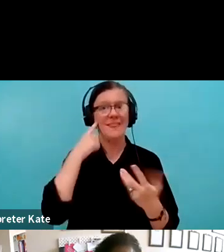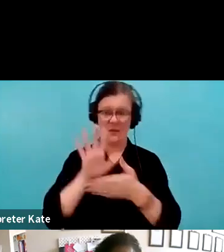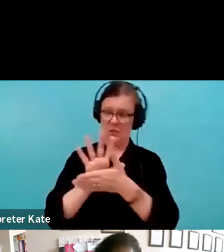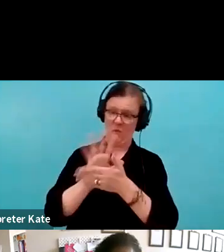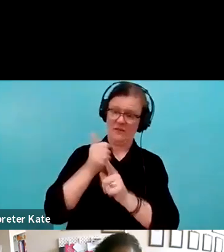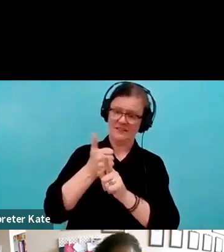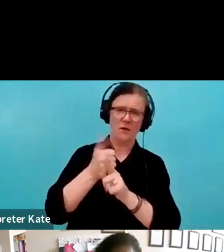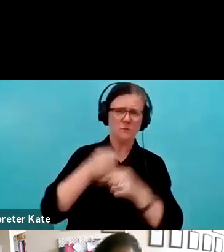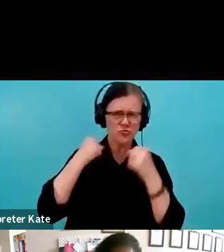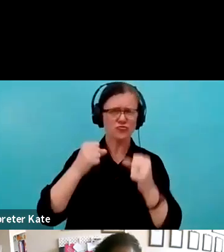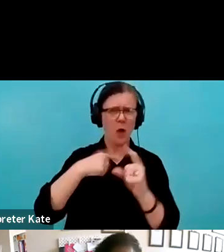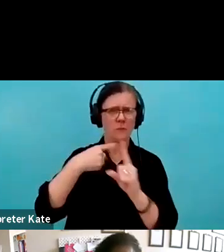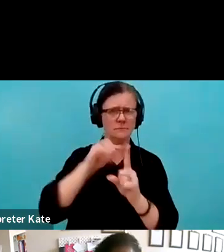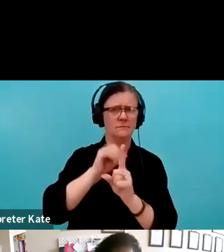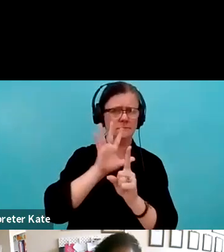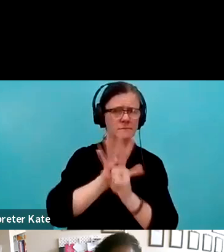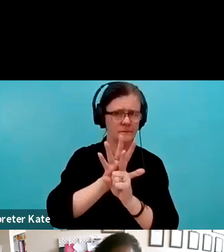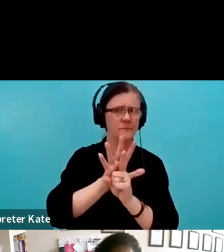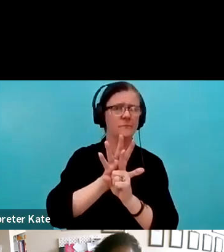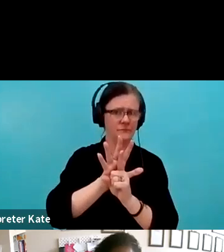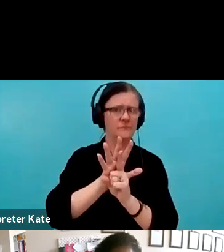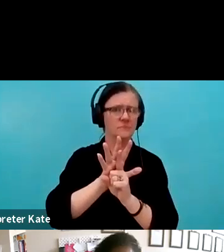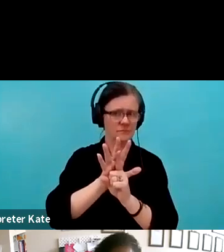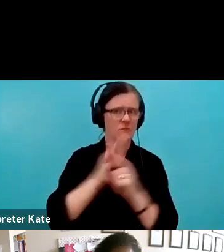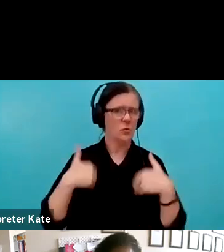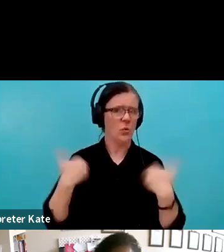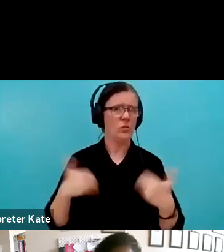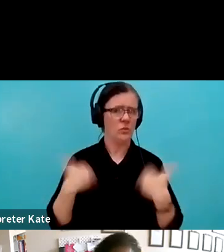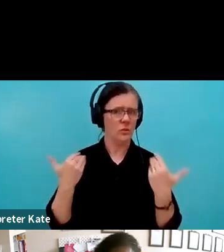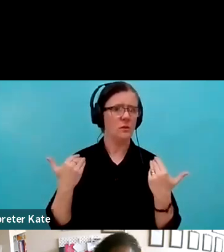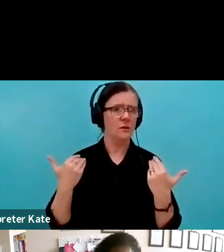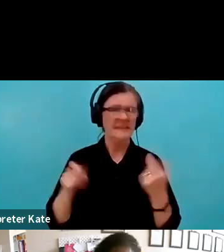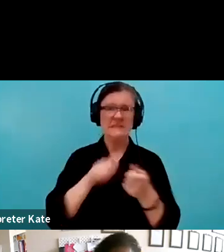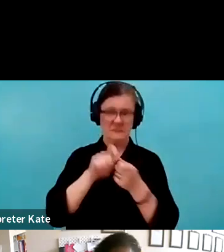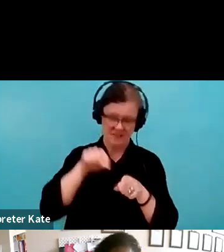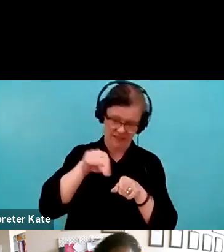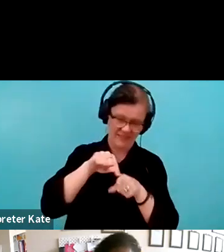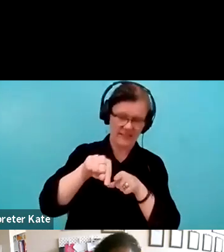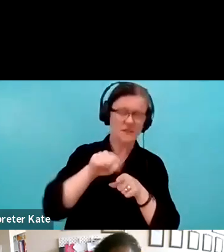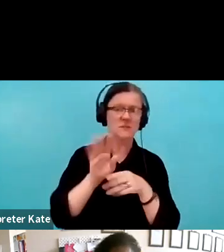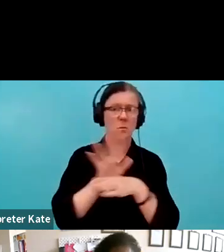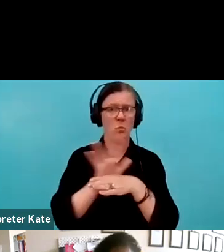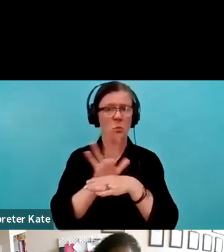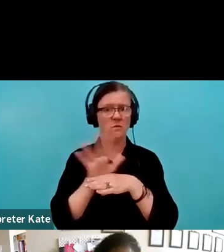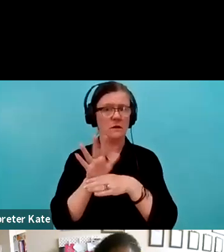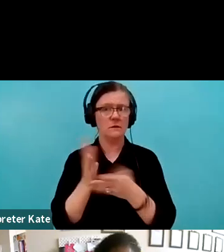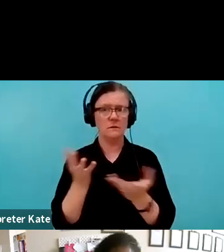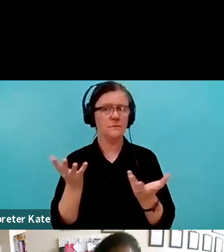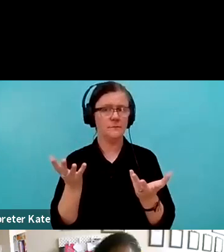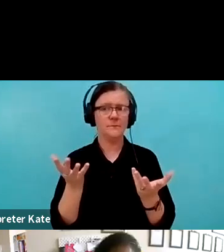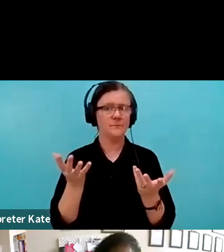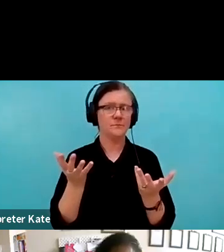impactful to have films such as these, such as Crip Camp, that not